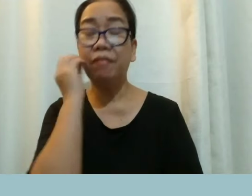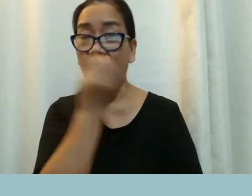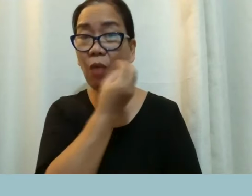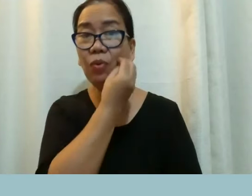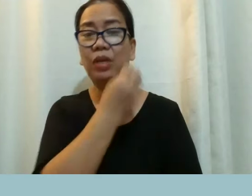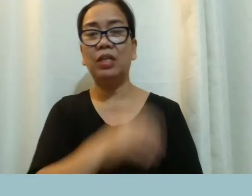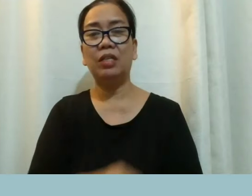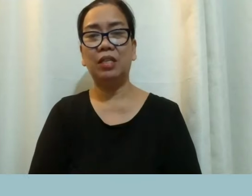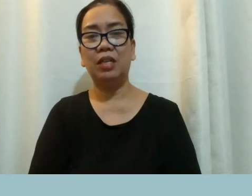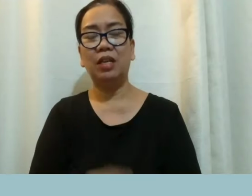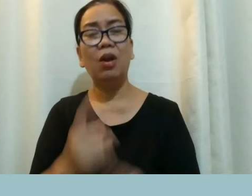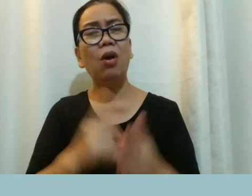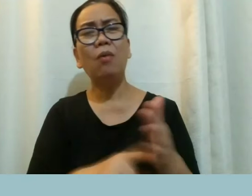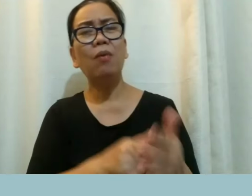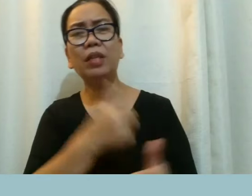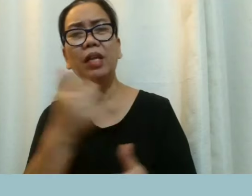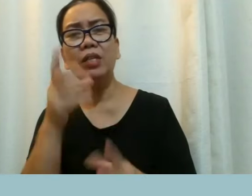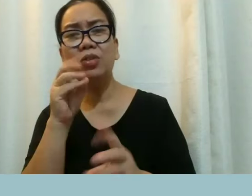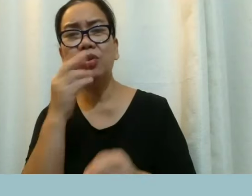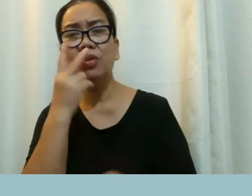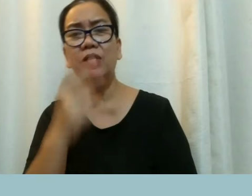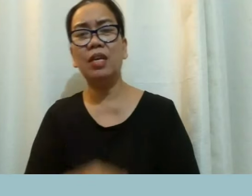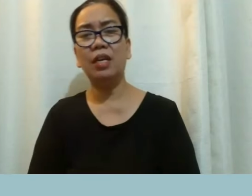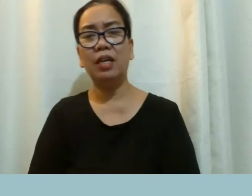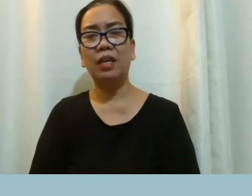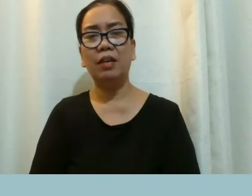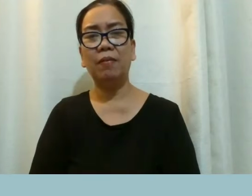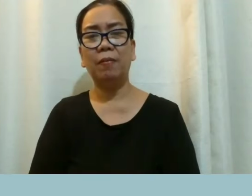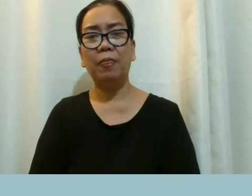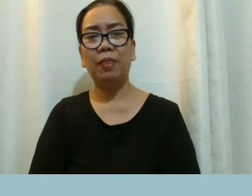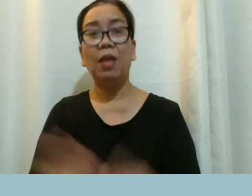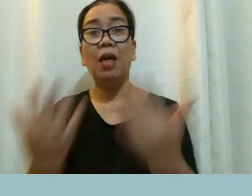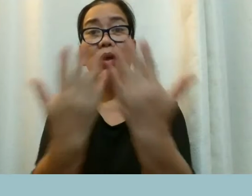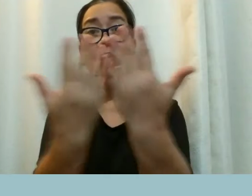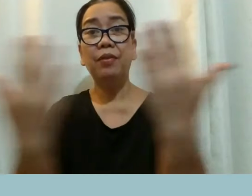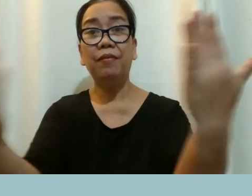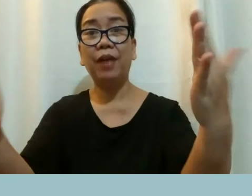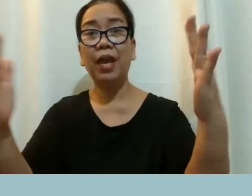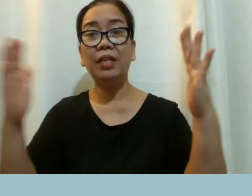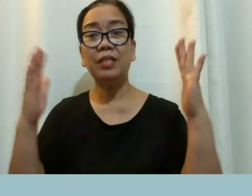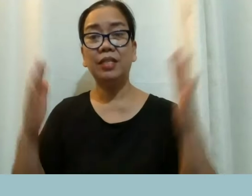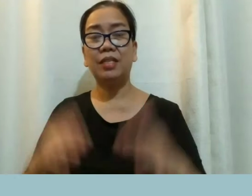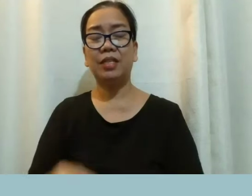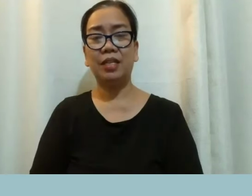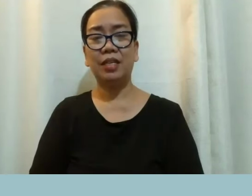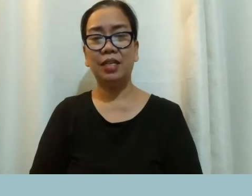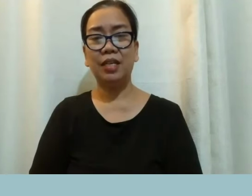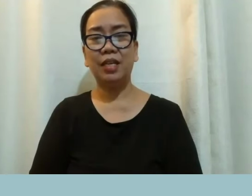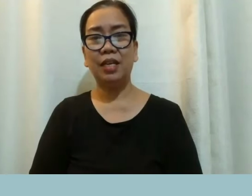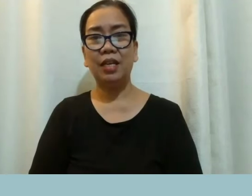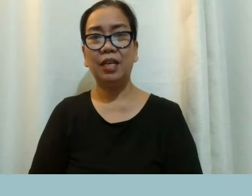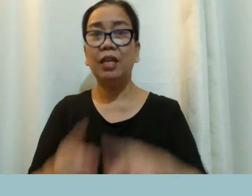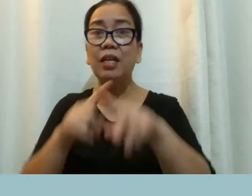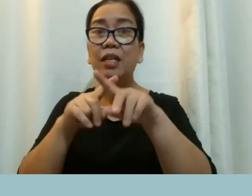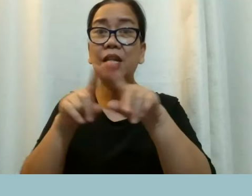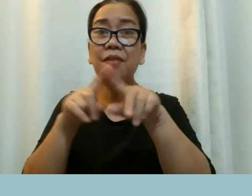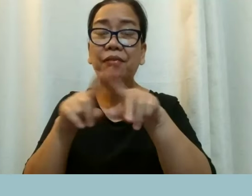The flowers. What else do you see? The fence.